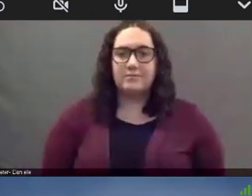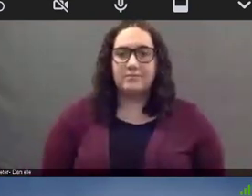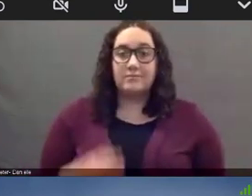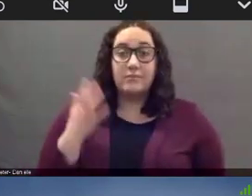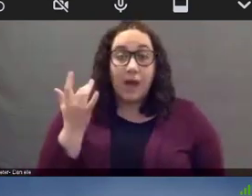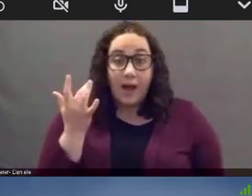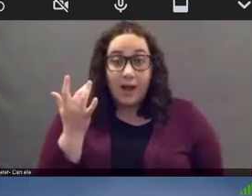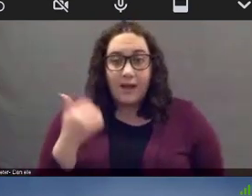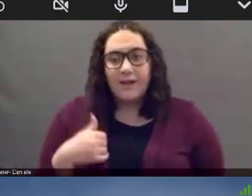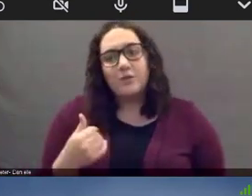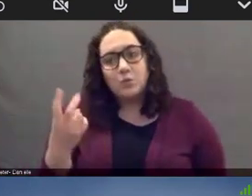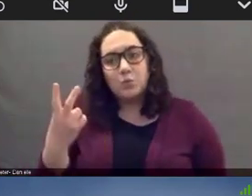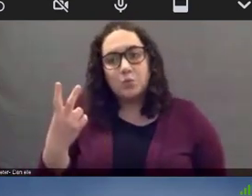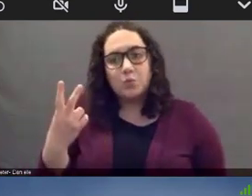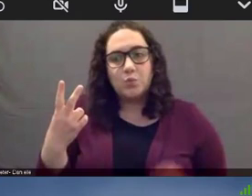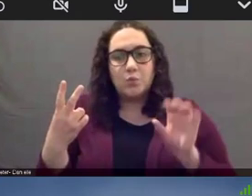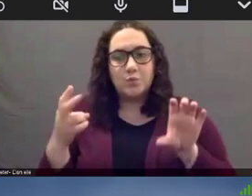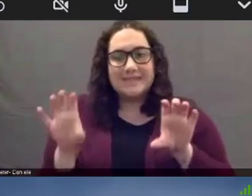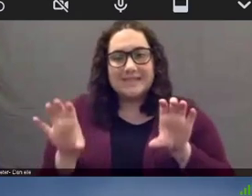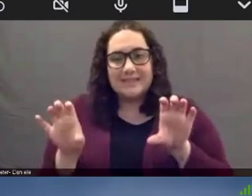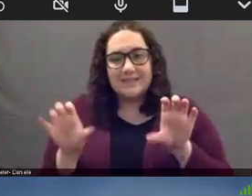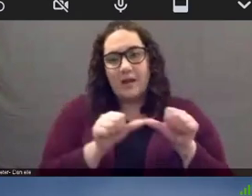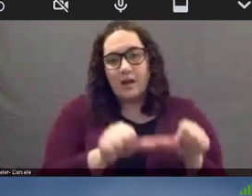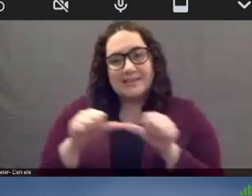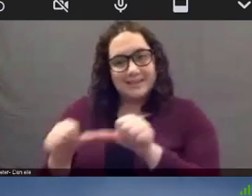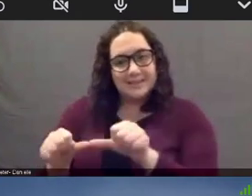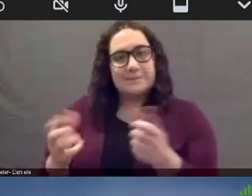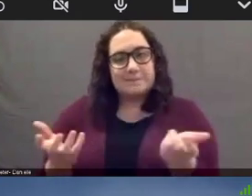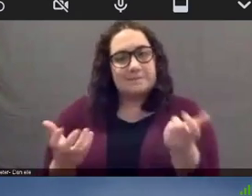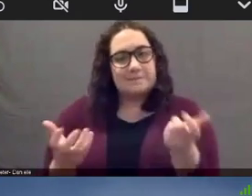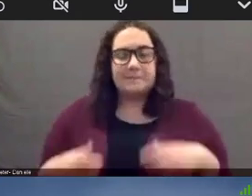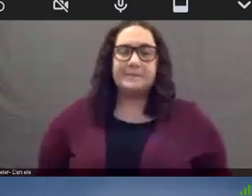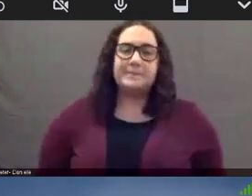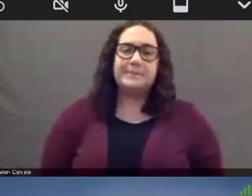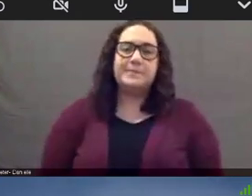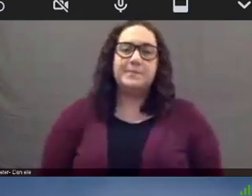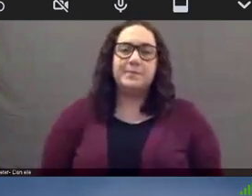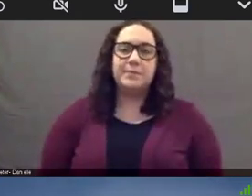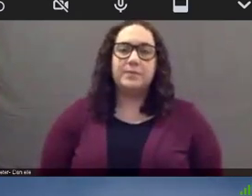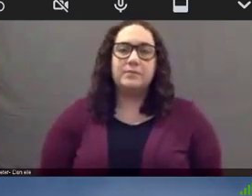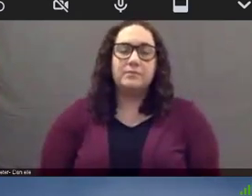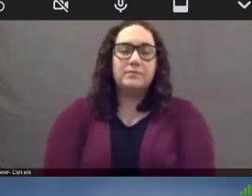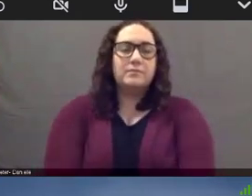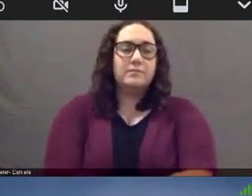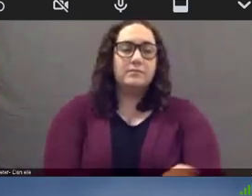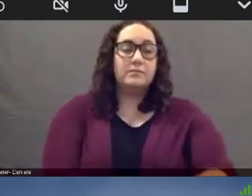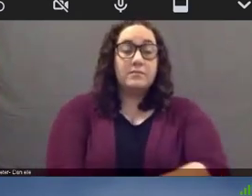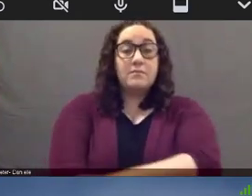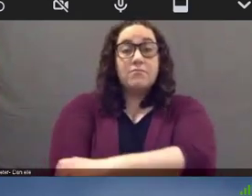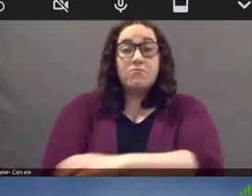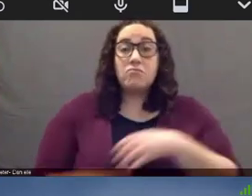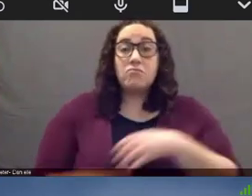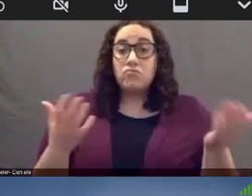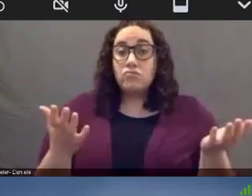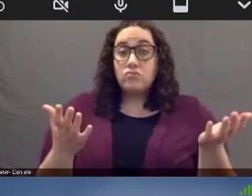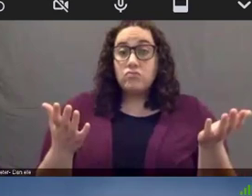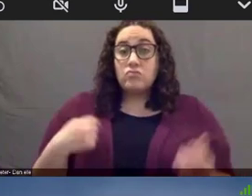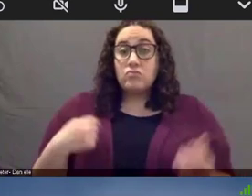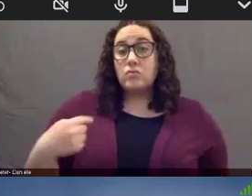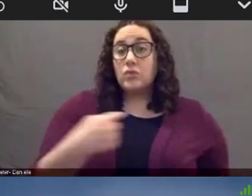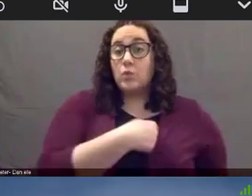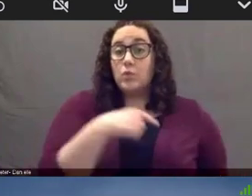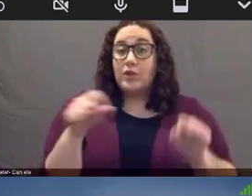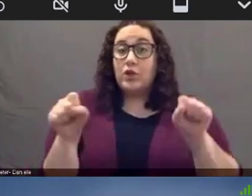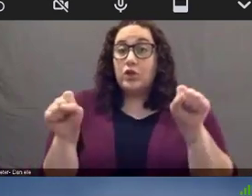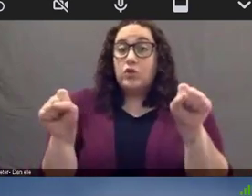right? So we could, in the most general case, need two boundary conditions in x,